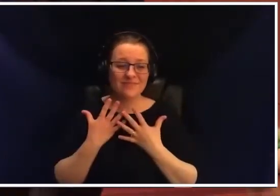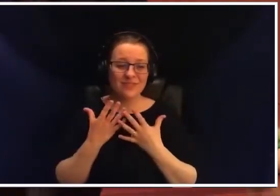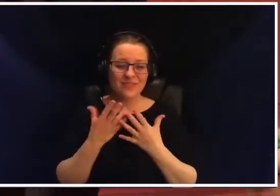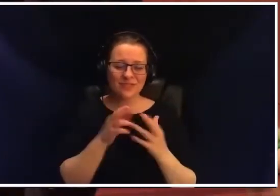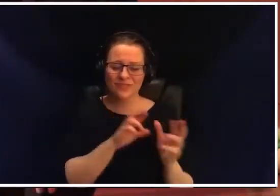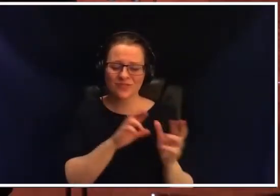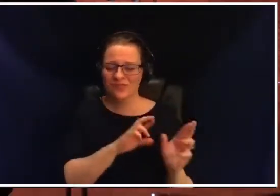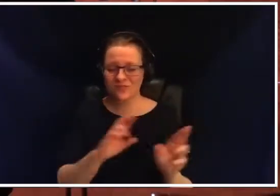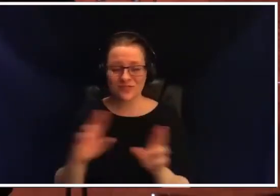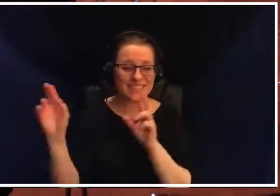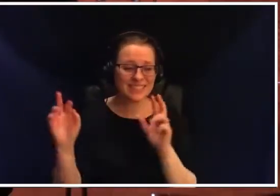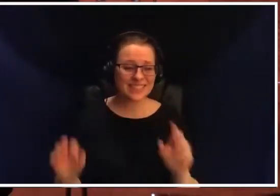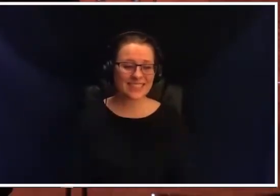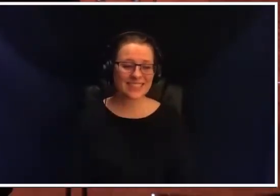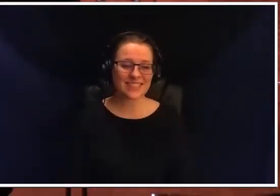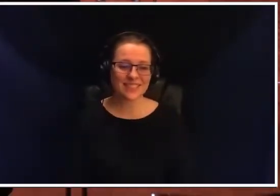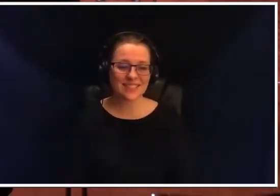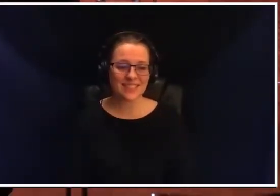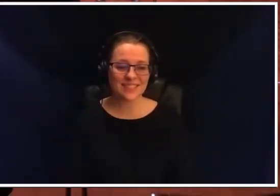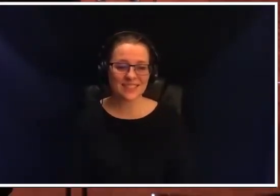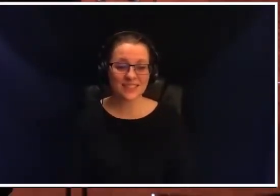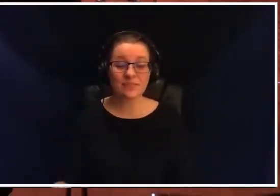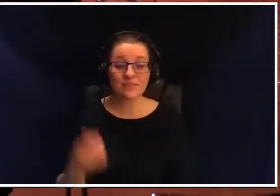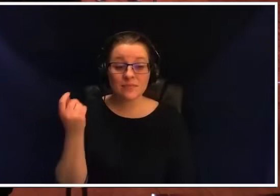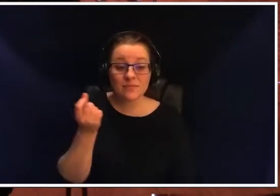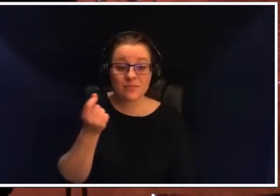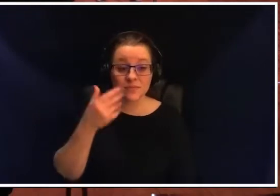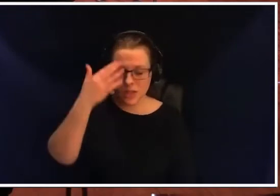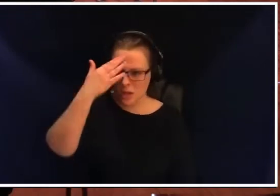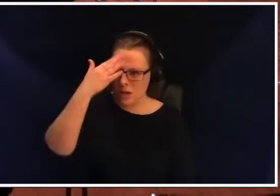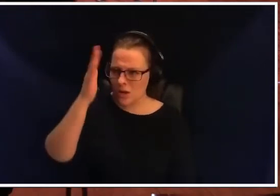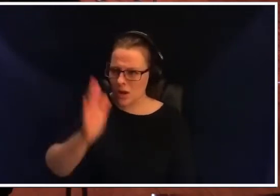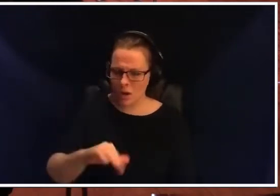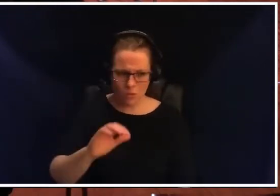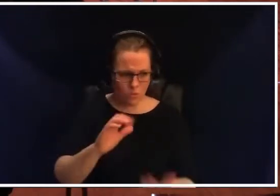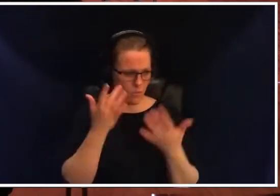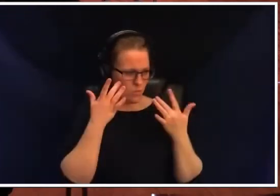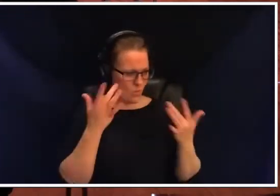before. I'll never know what made it so